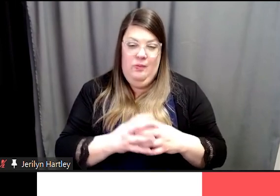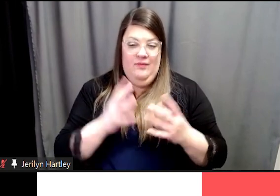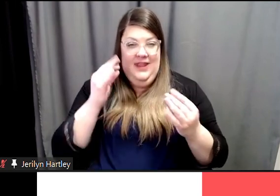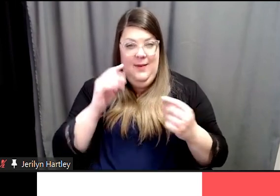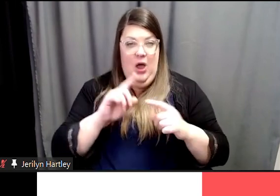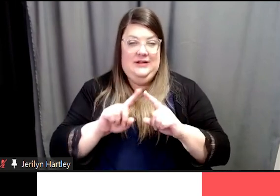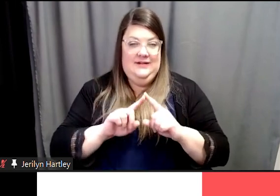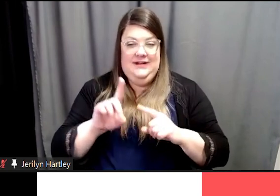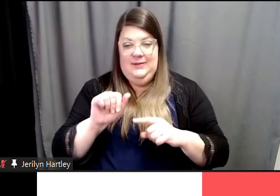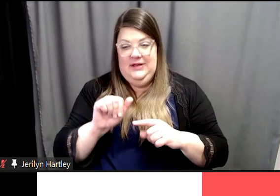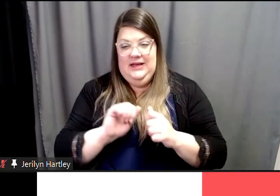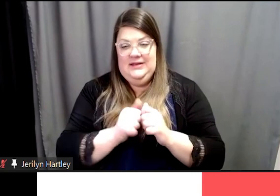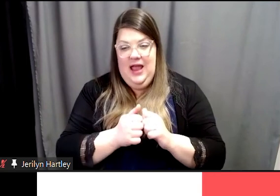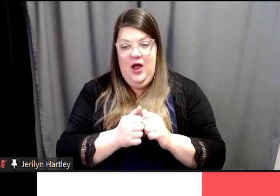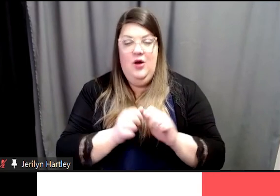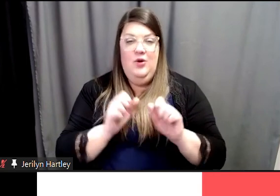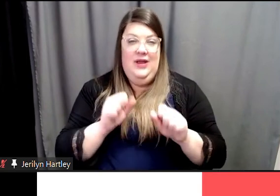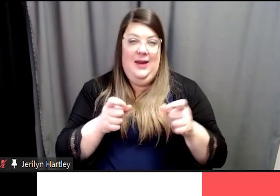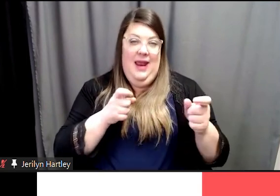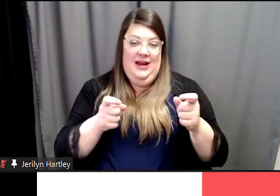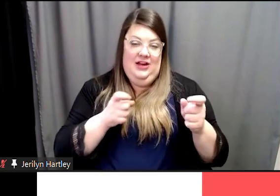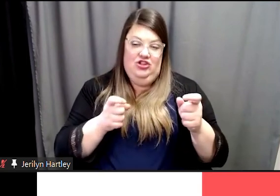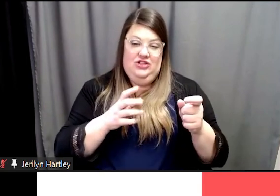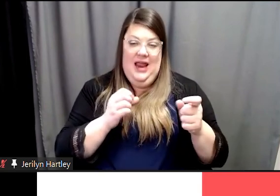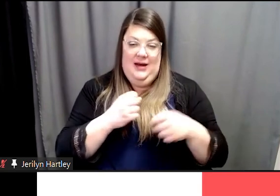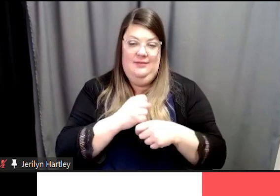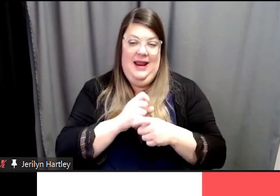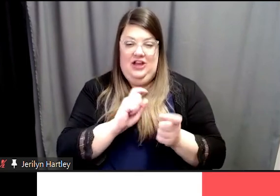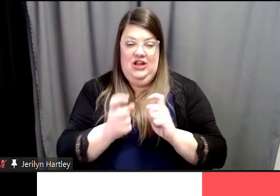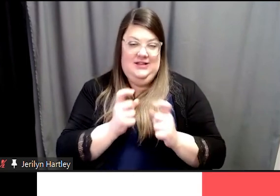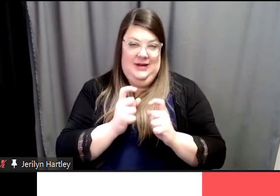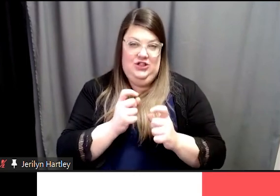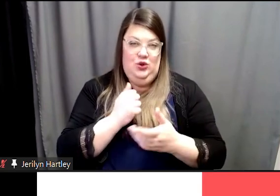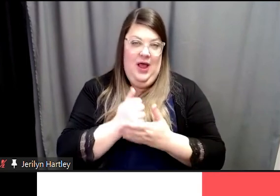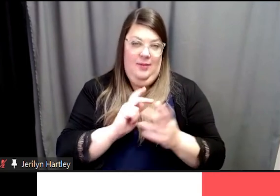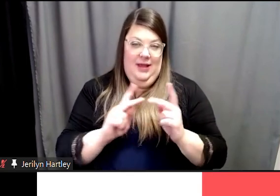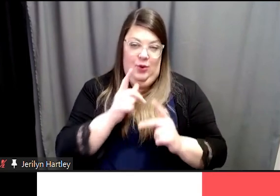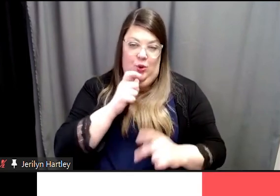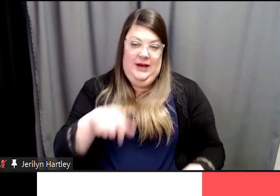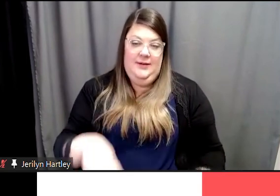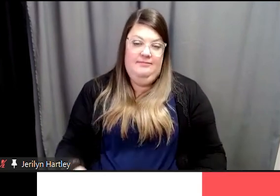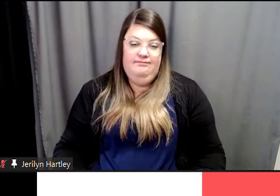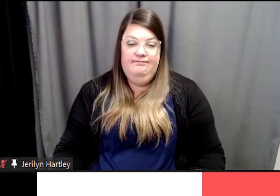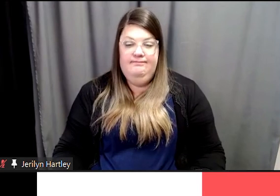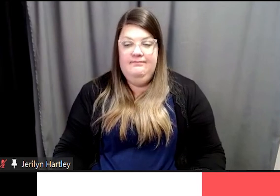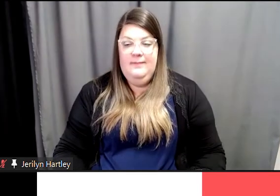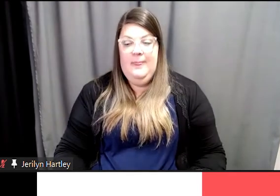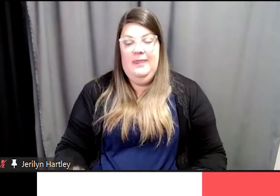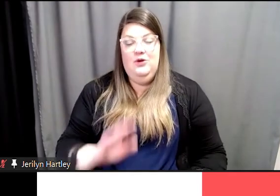those disabilities and how we can manage them and make adjustments to help people that need them. So I would